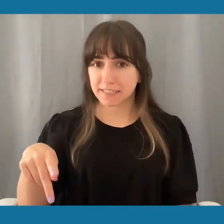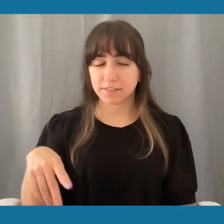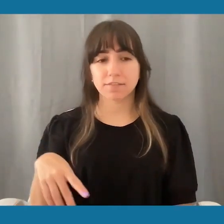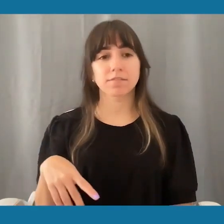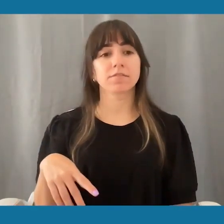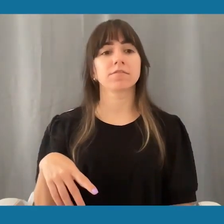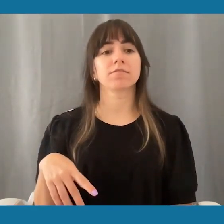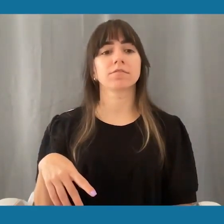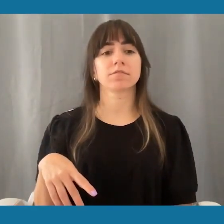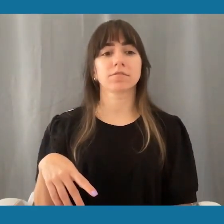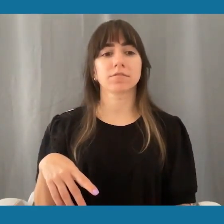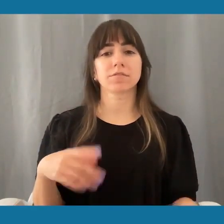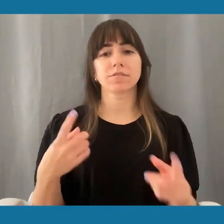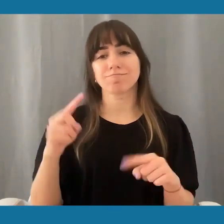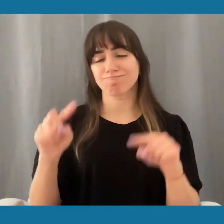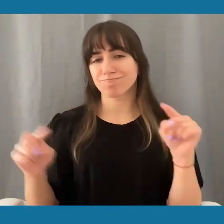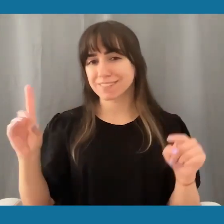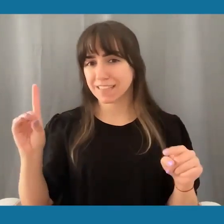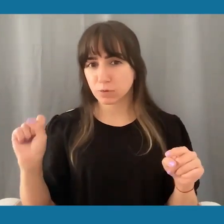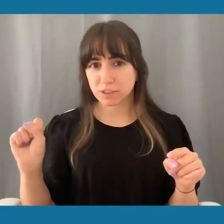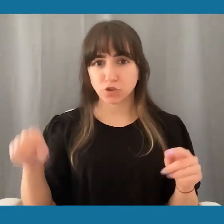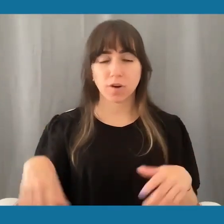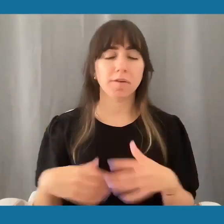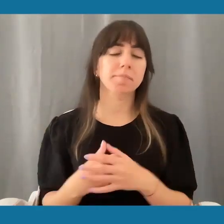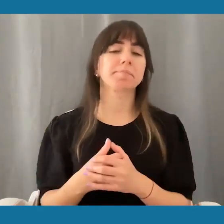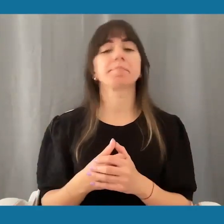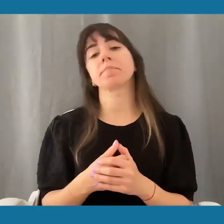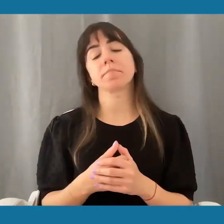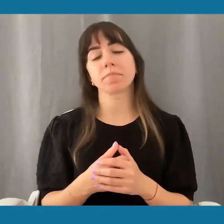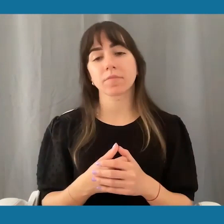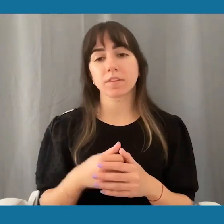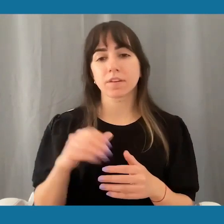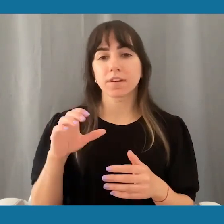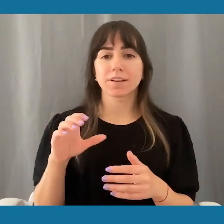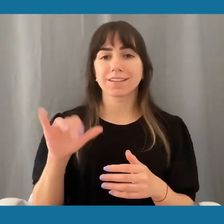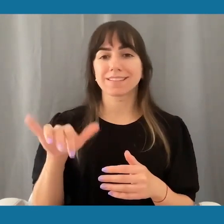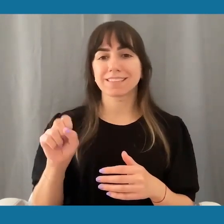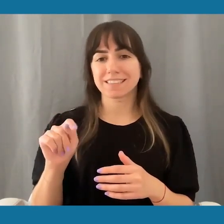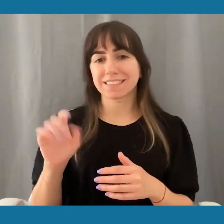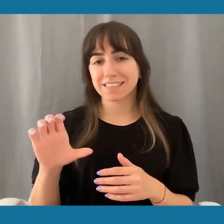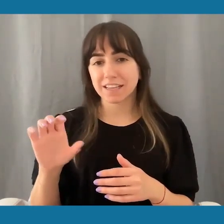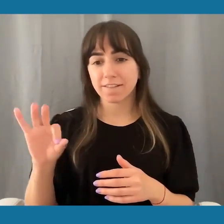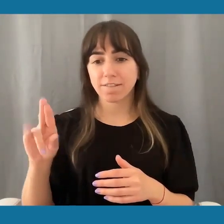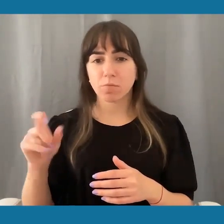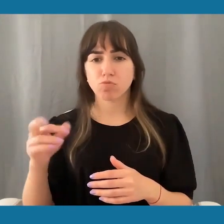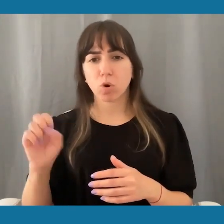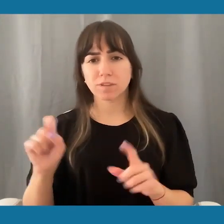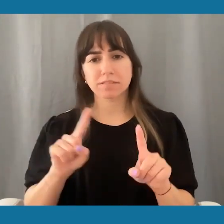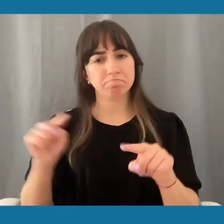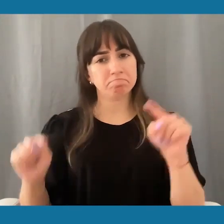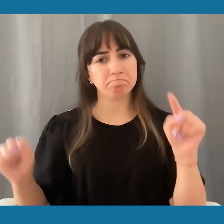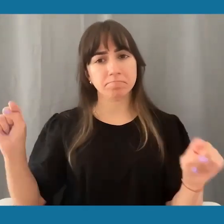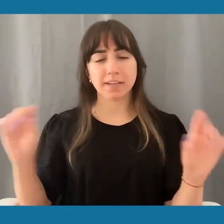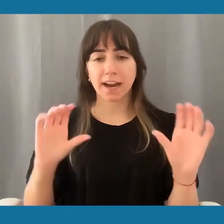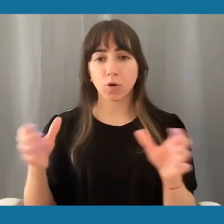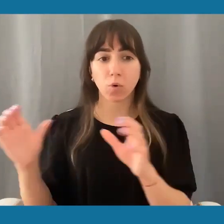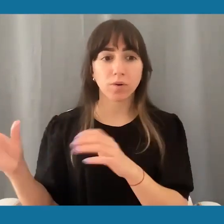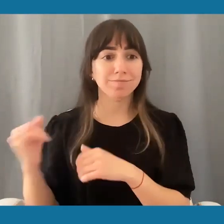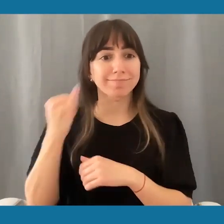for example, cystic fibrosis, and there's even another category. If you're unsure, you can use our eligibility wizard